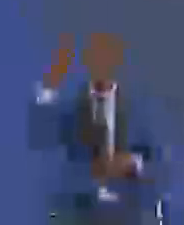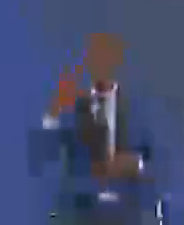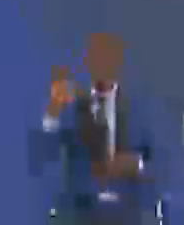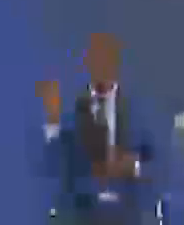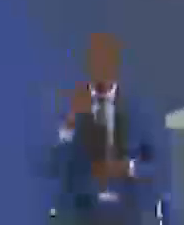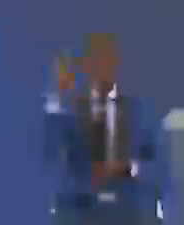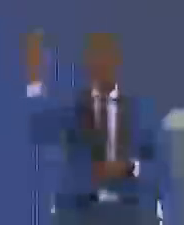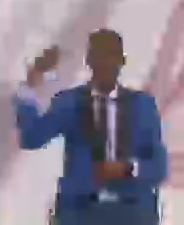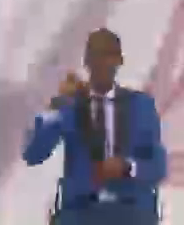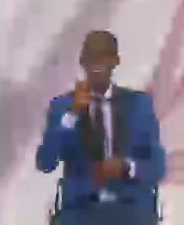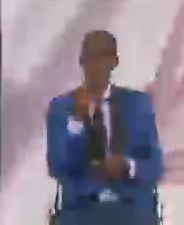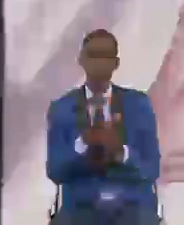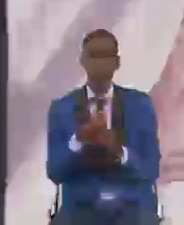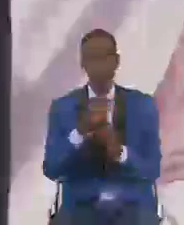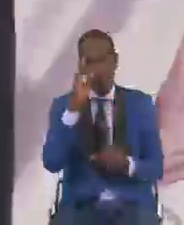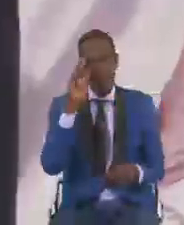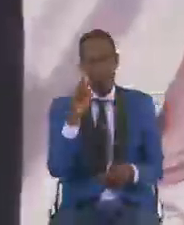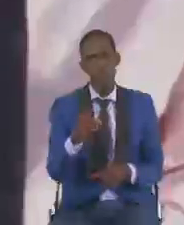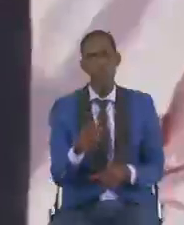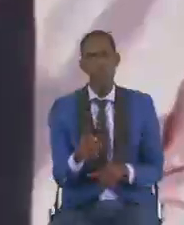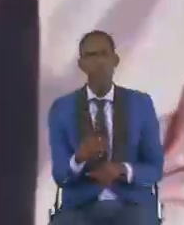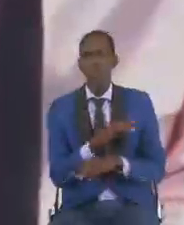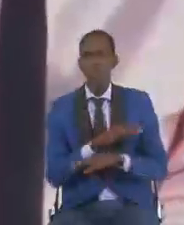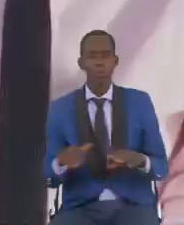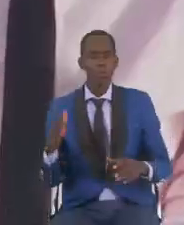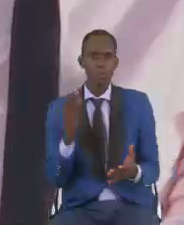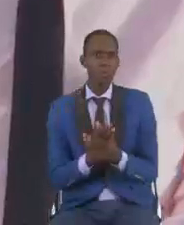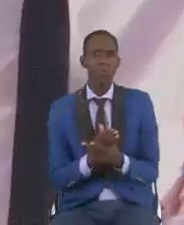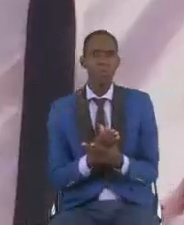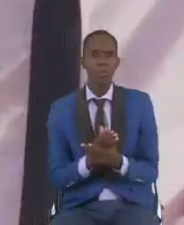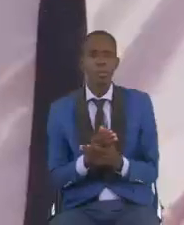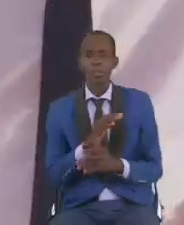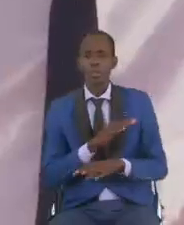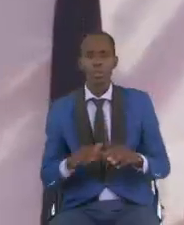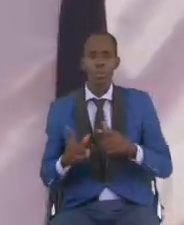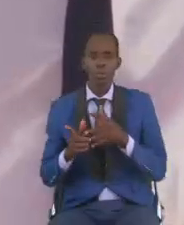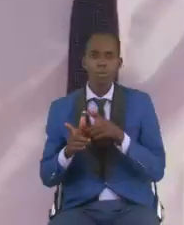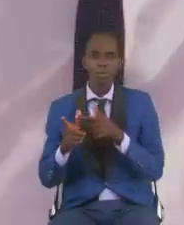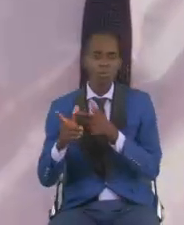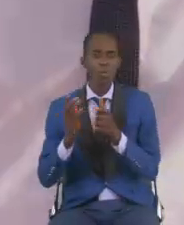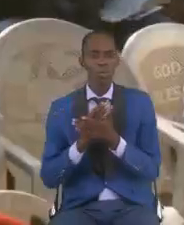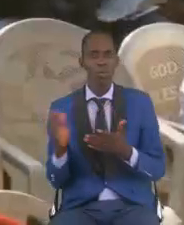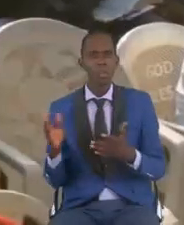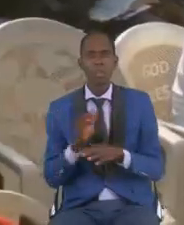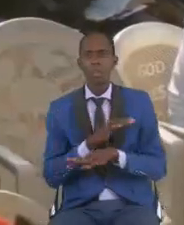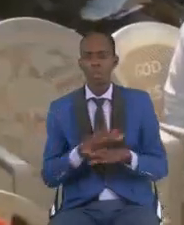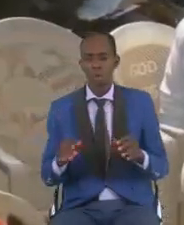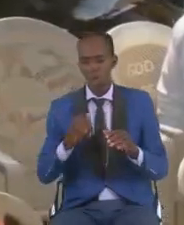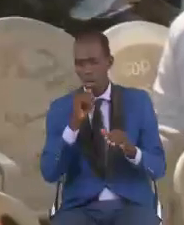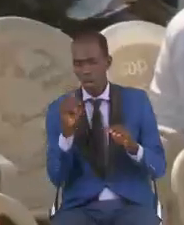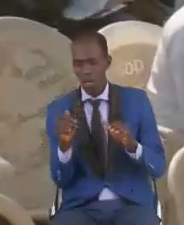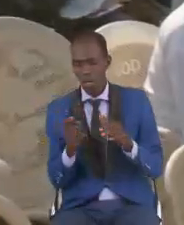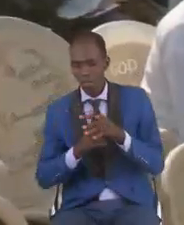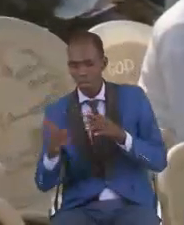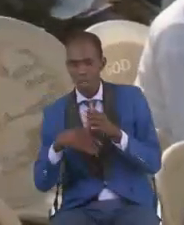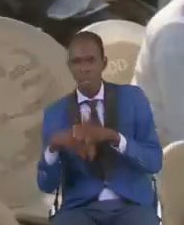is sufficient for you. Don't quit. Don't run away. Don't sneak out.